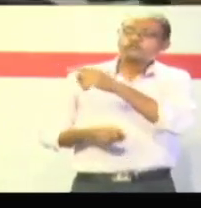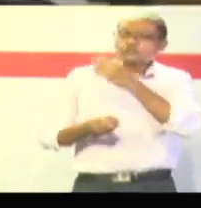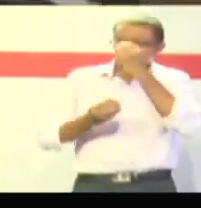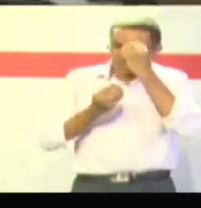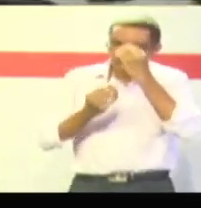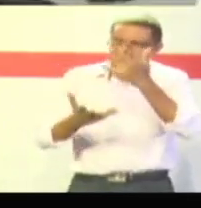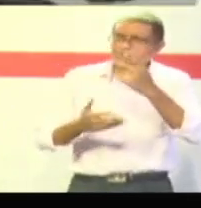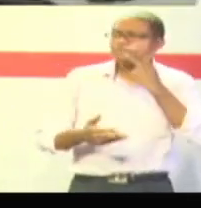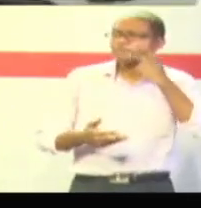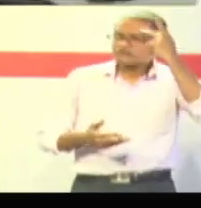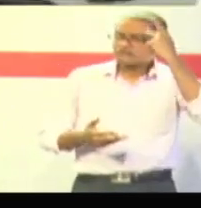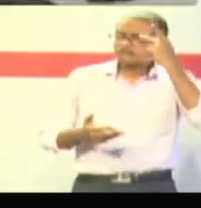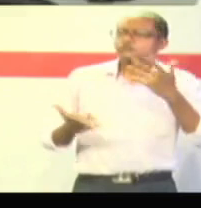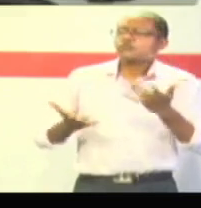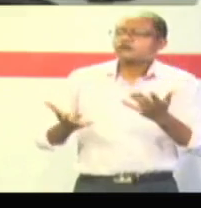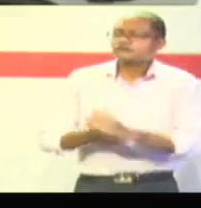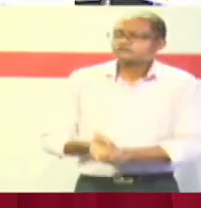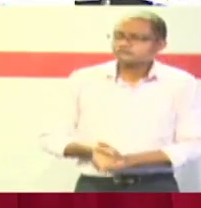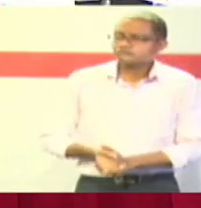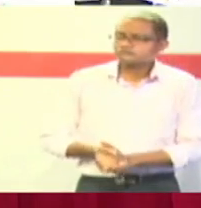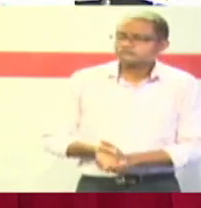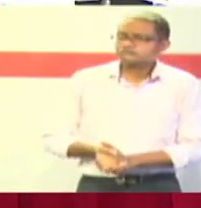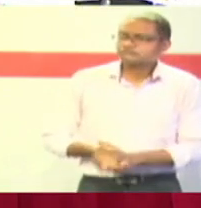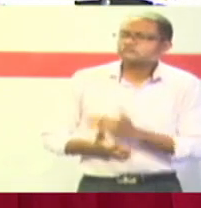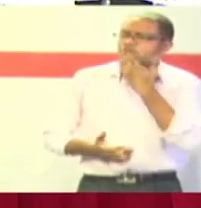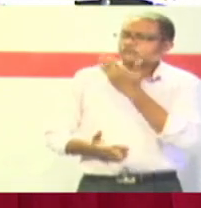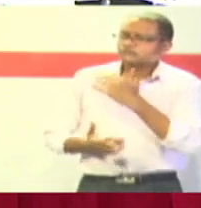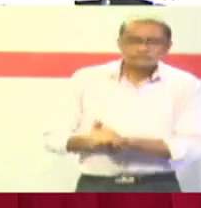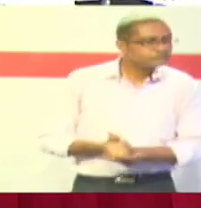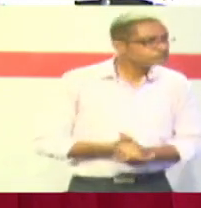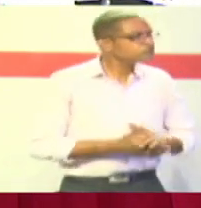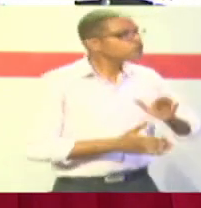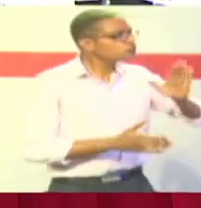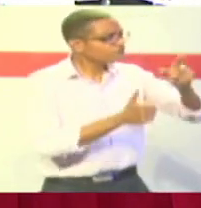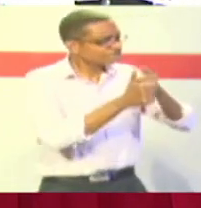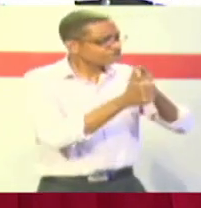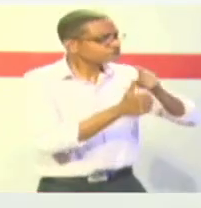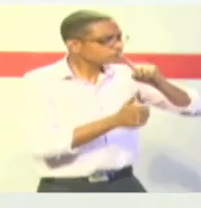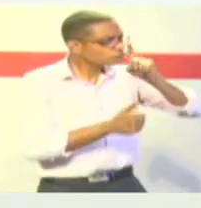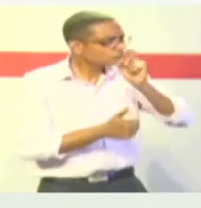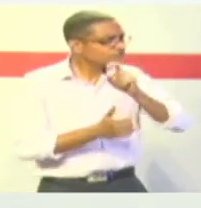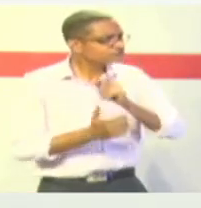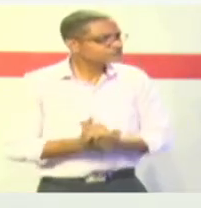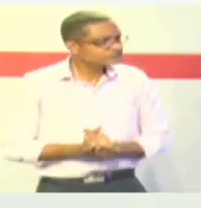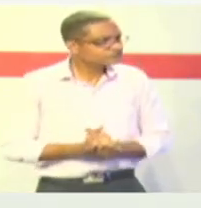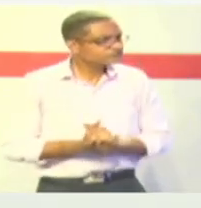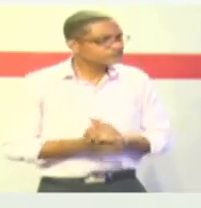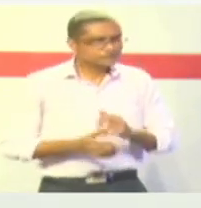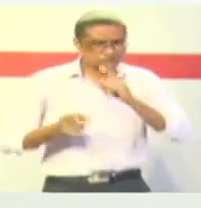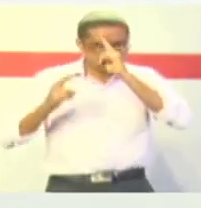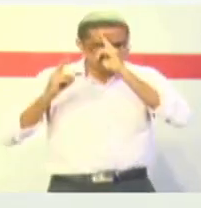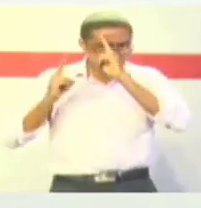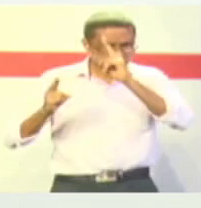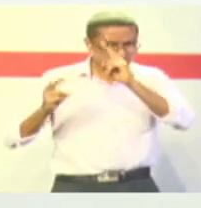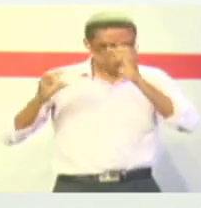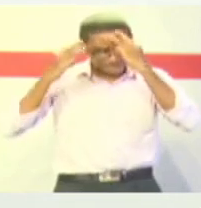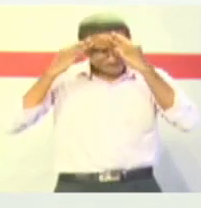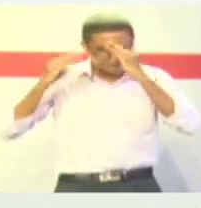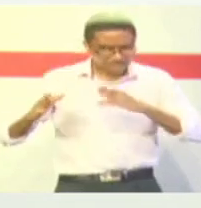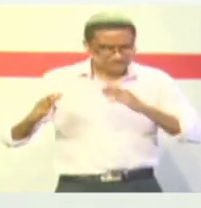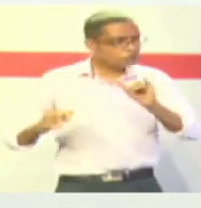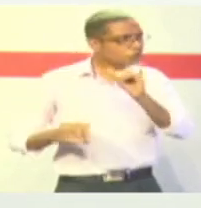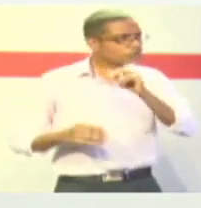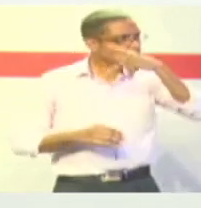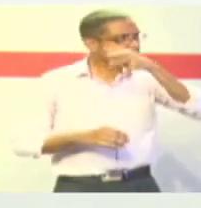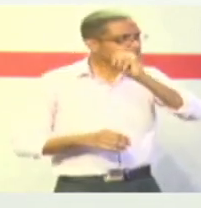emotional? Thank you. Yeah, so your first question, I think the Honourable Minister and the Honourable Prime Minister